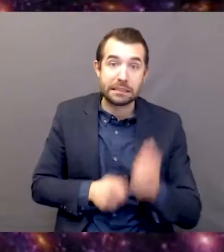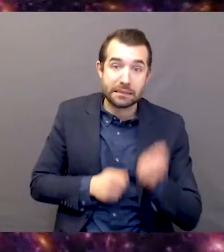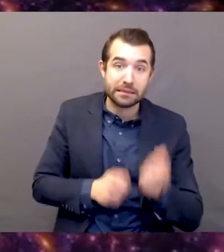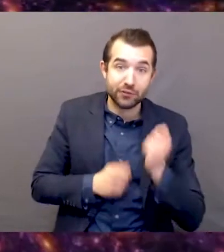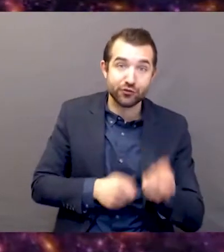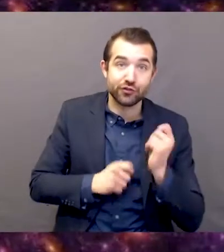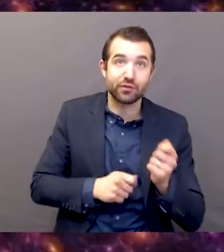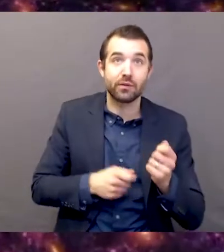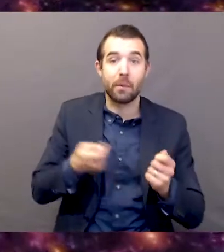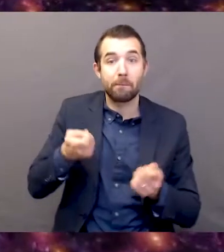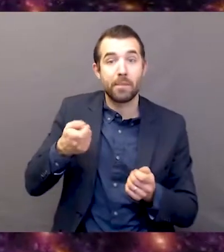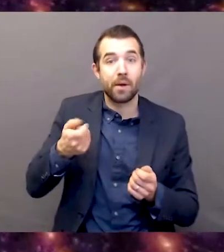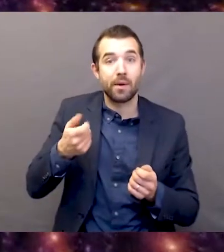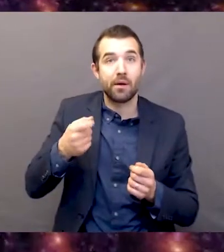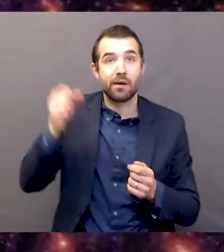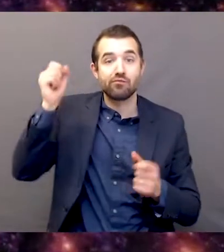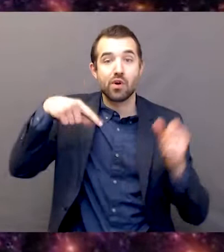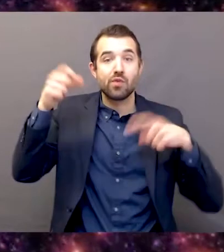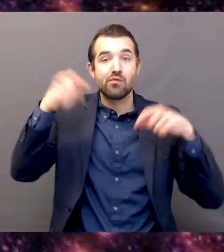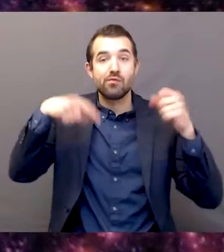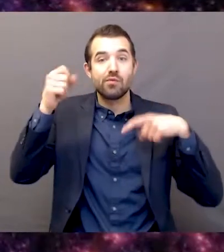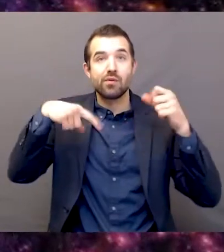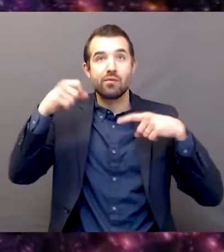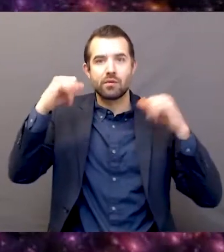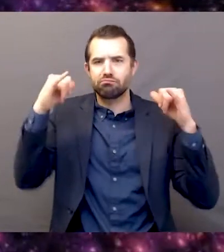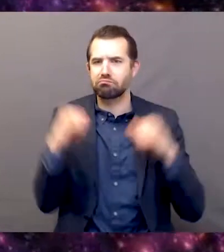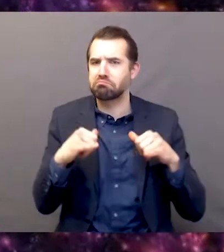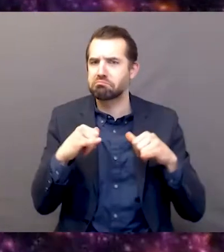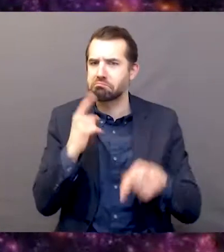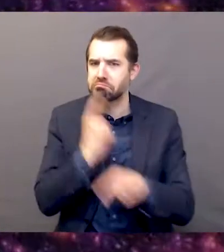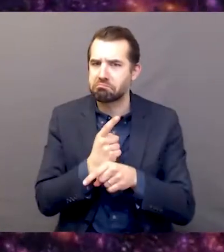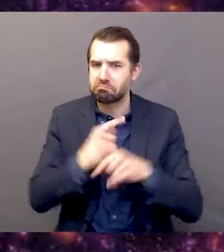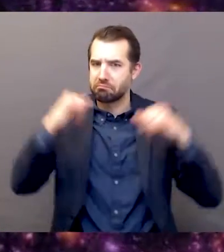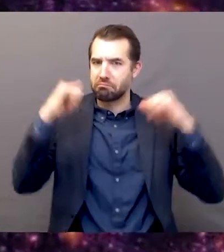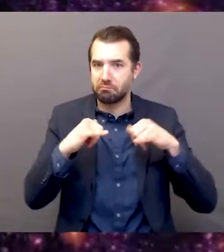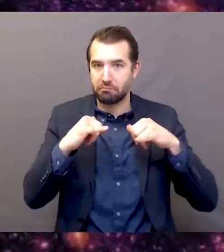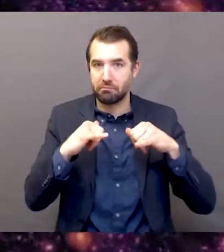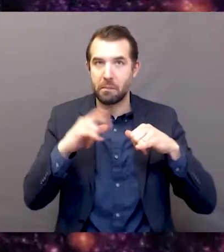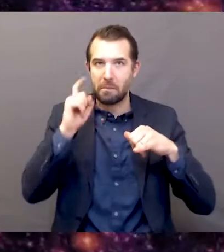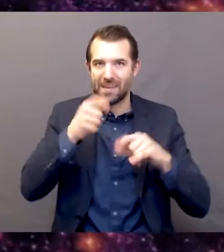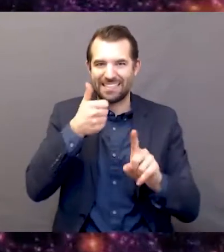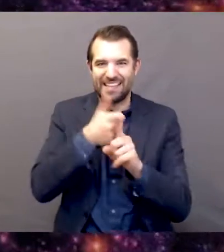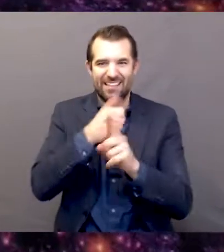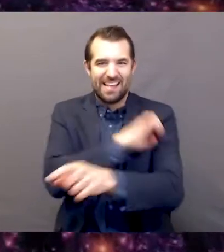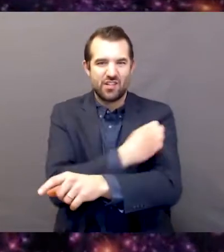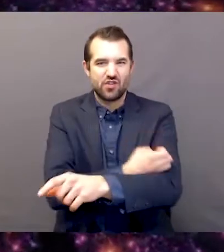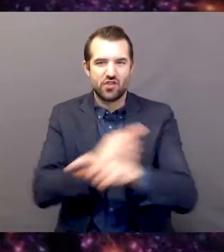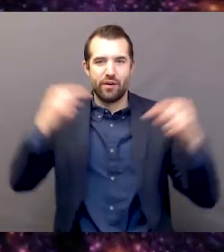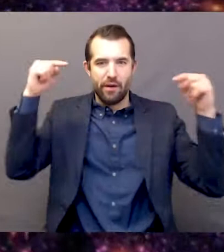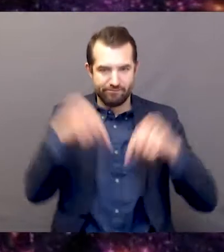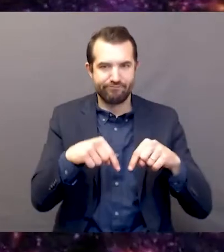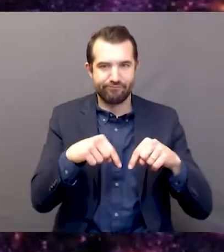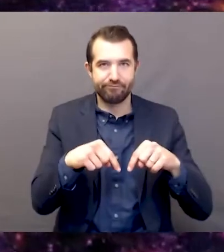Those marbles will stay trapped in the hole, held by the force of gravity. Only if the marbles are given more energy can they overcome the force of gravity